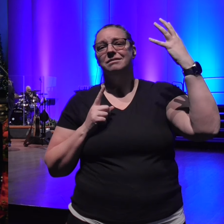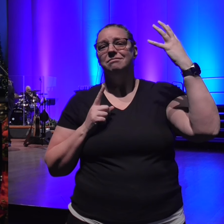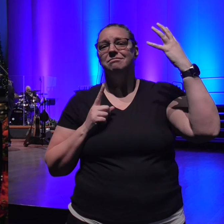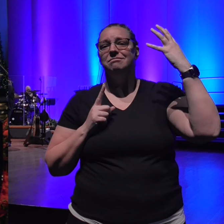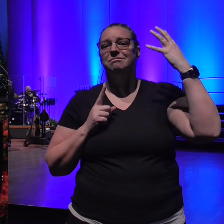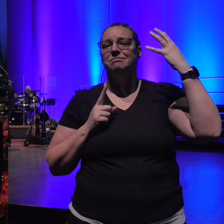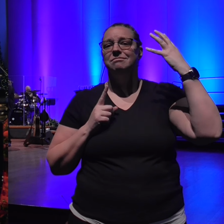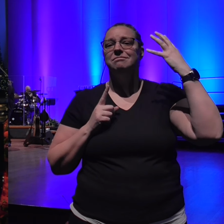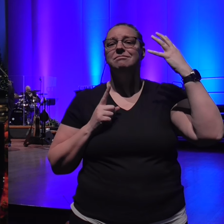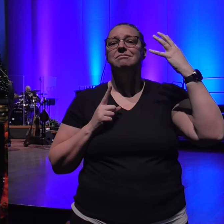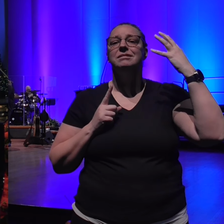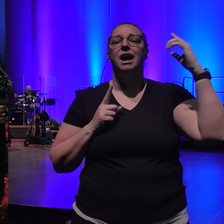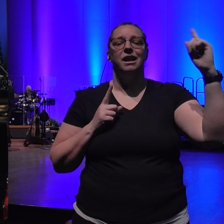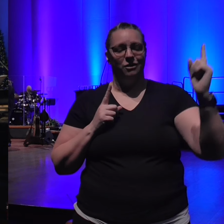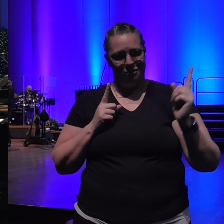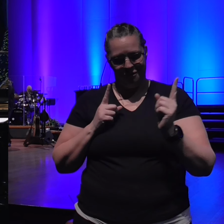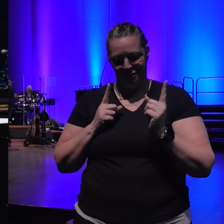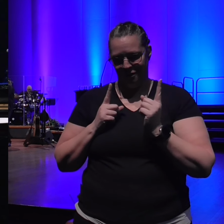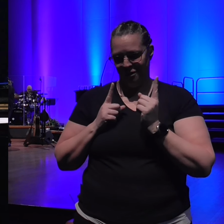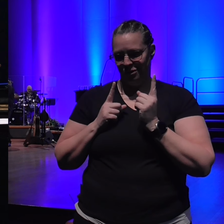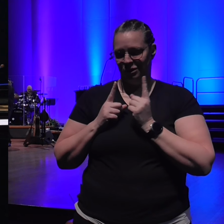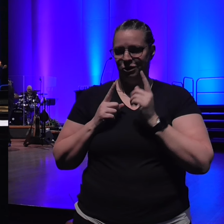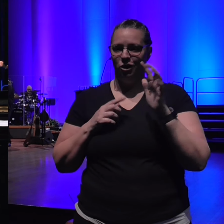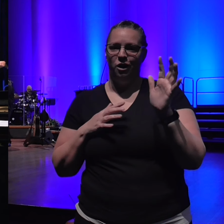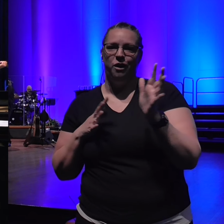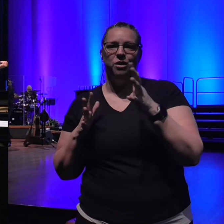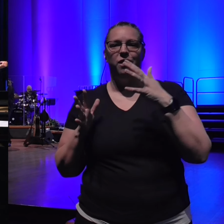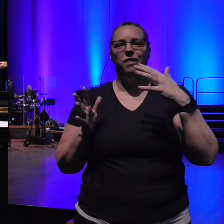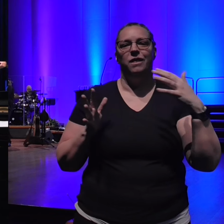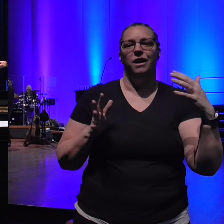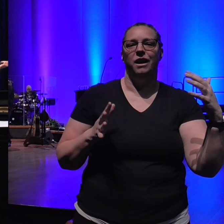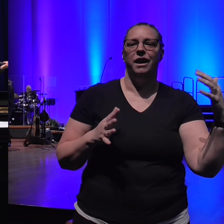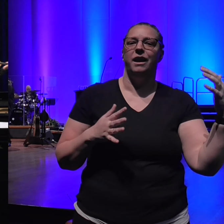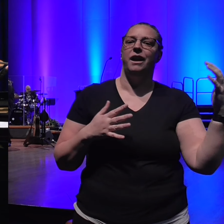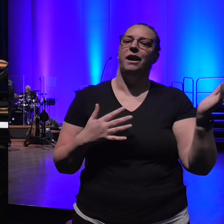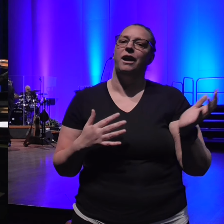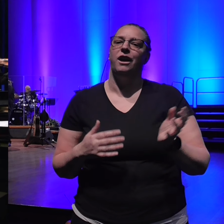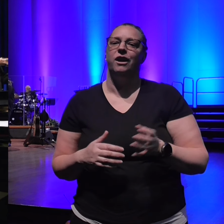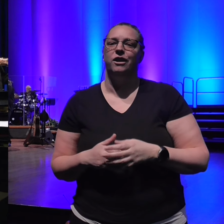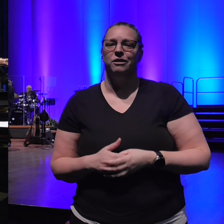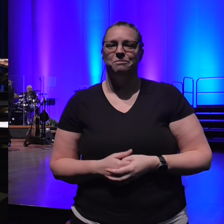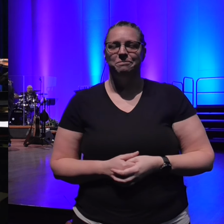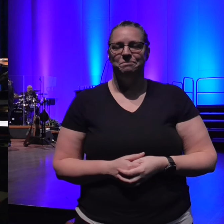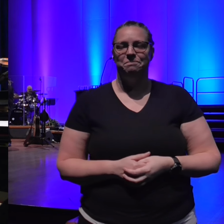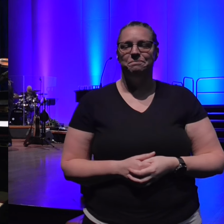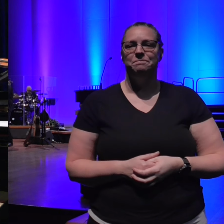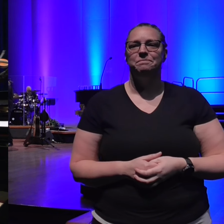sunlight, and nearer than the air.